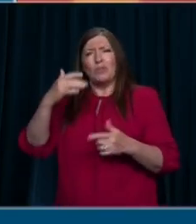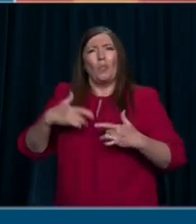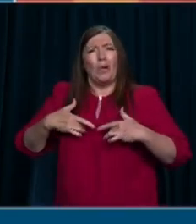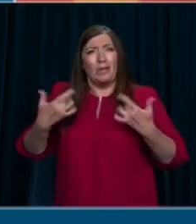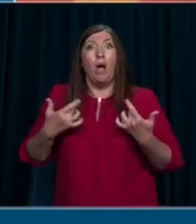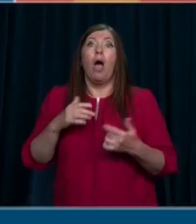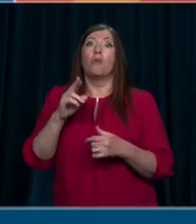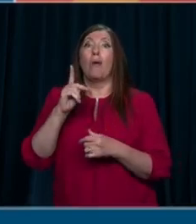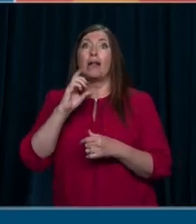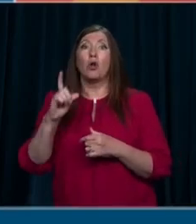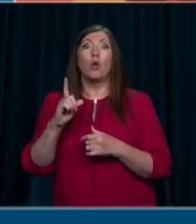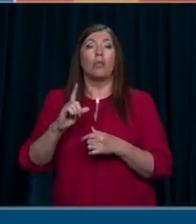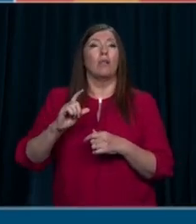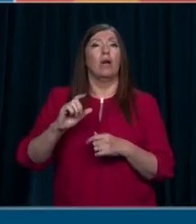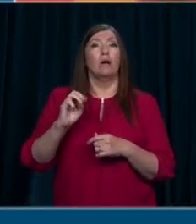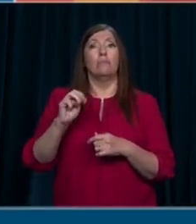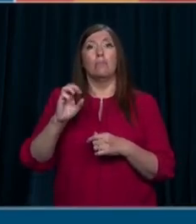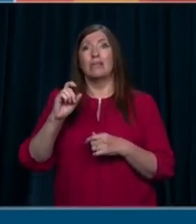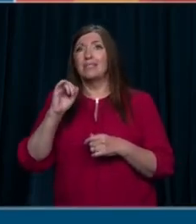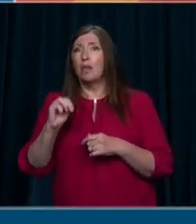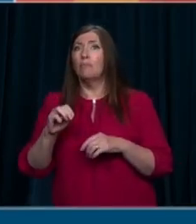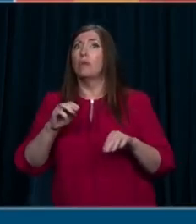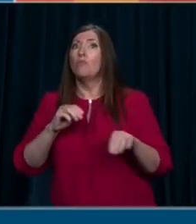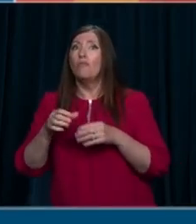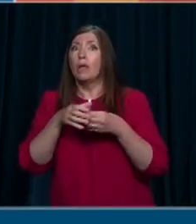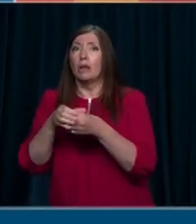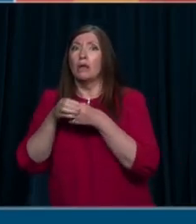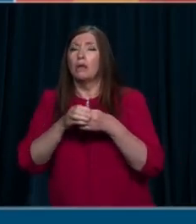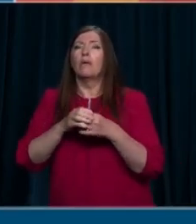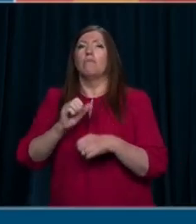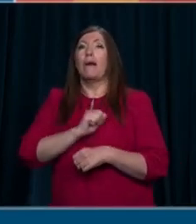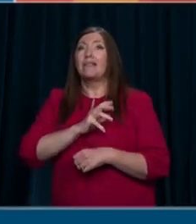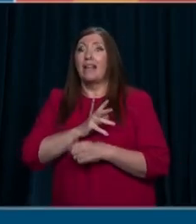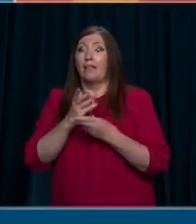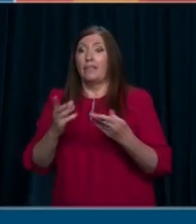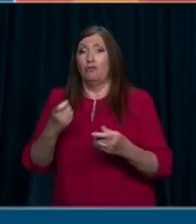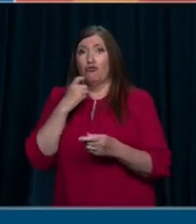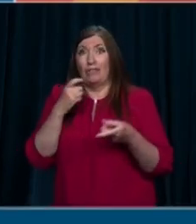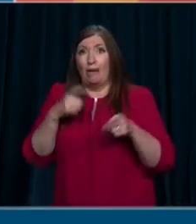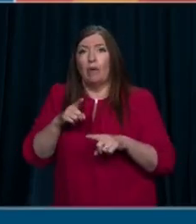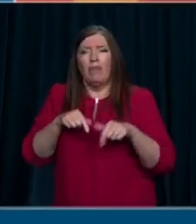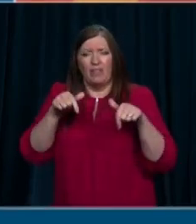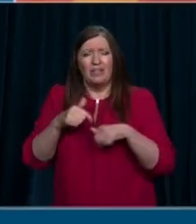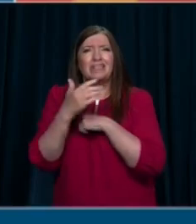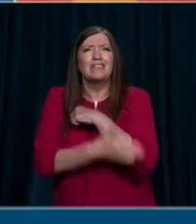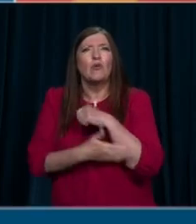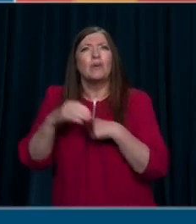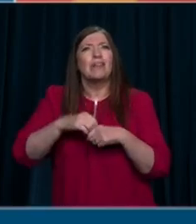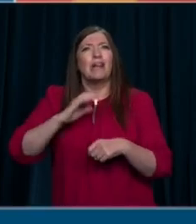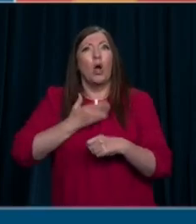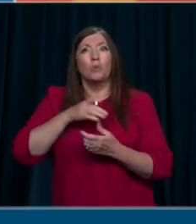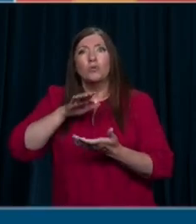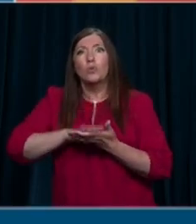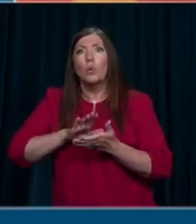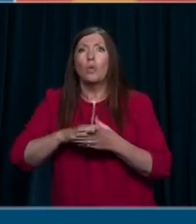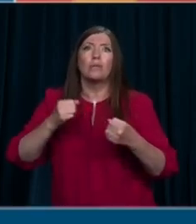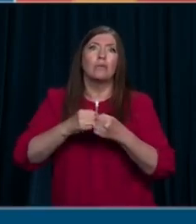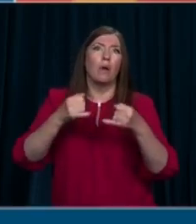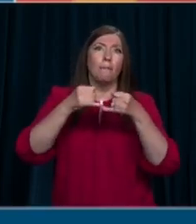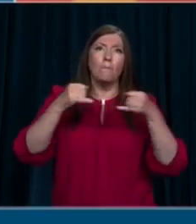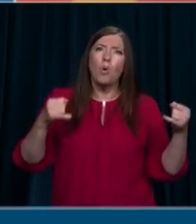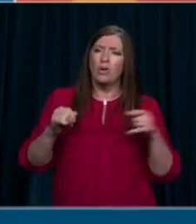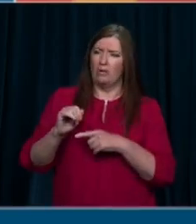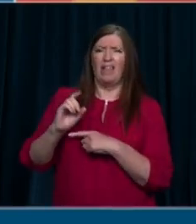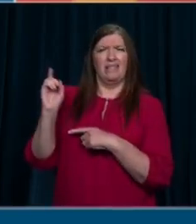Muslim movement, that Palestinian thing just happened. But what has been taking place in our country and in our schools and in our border has been